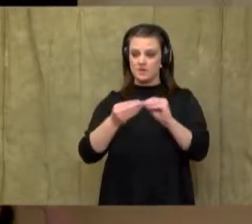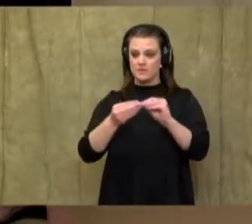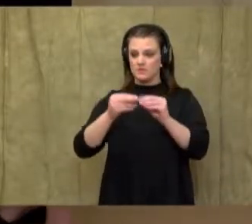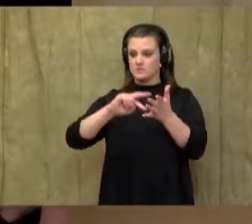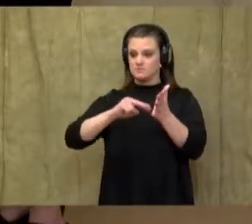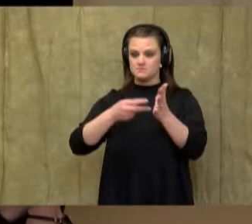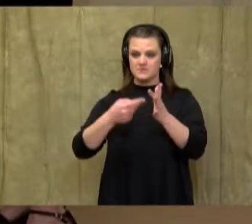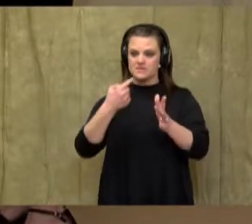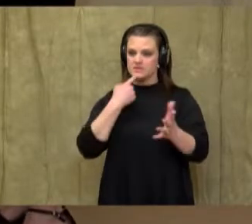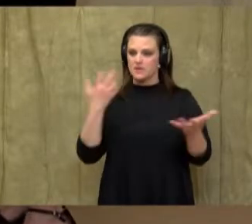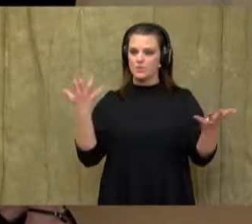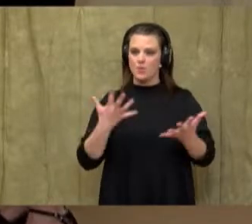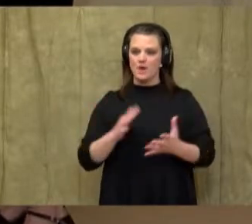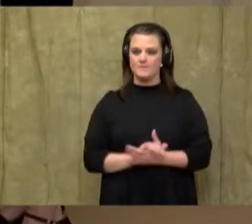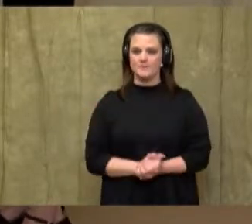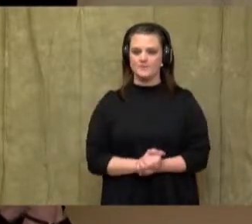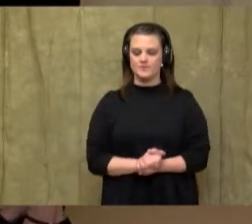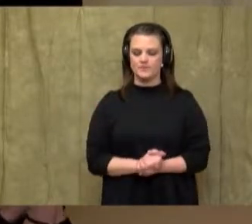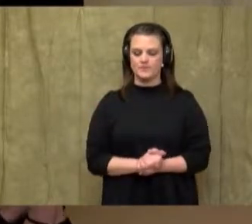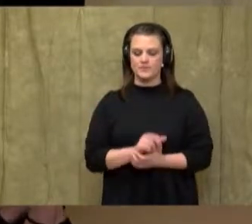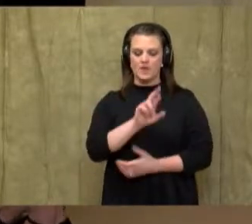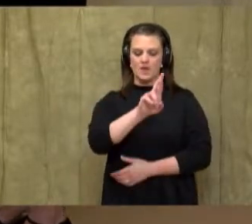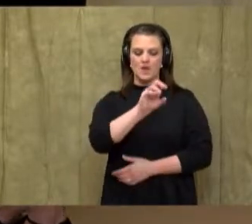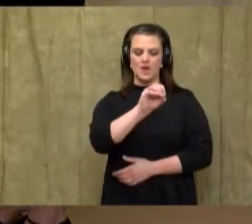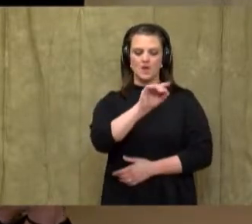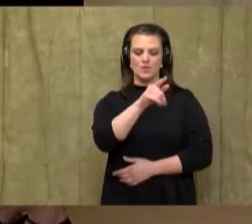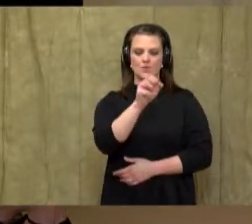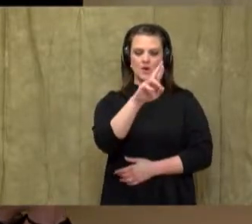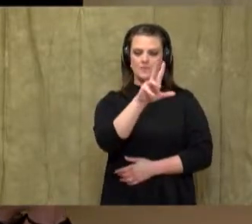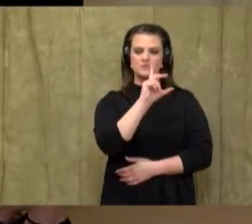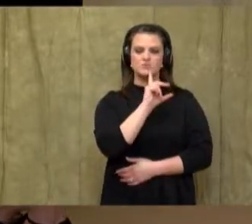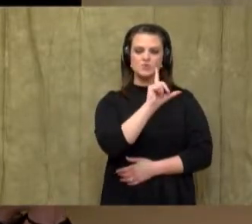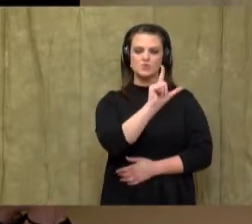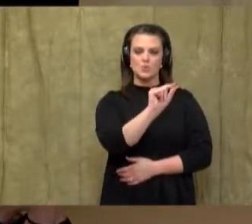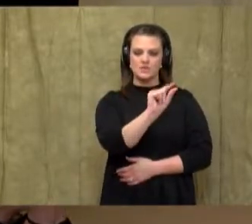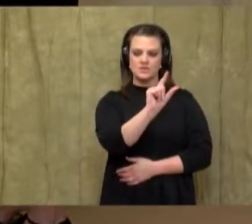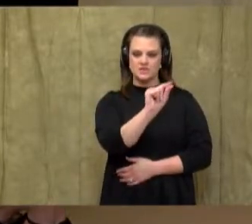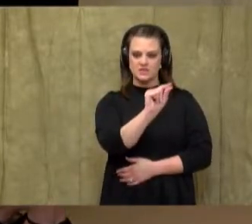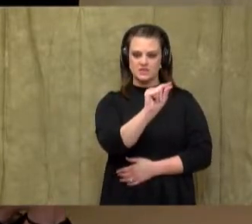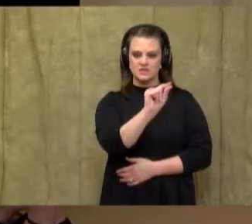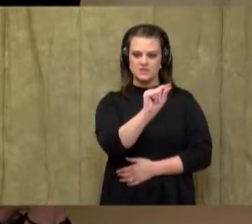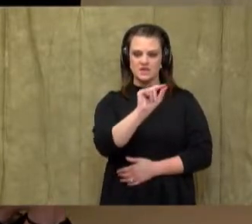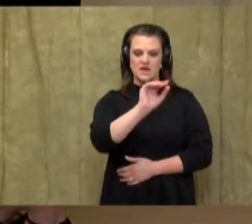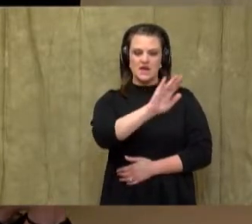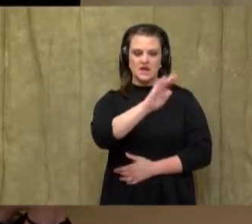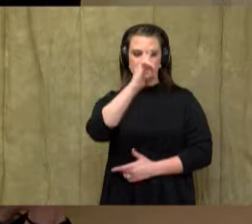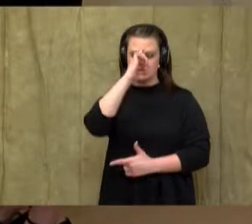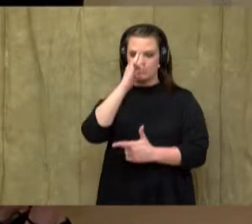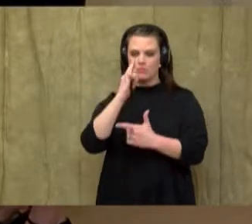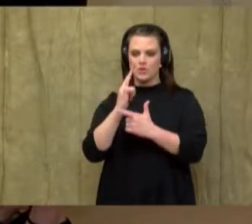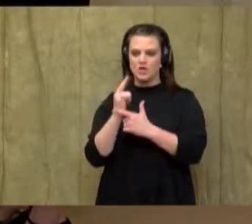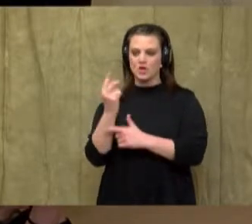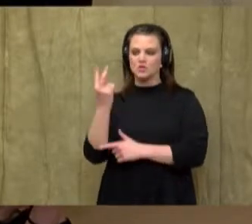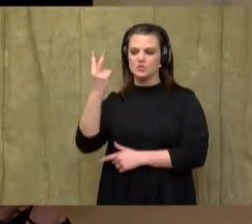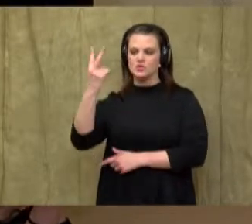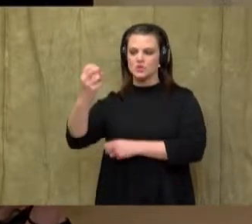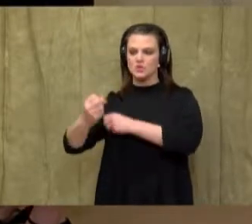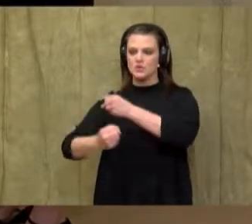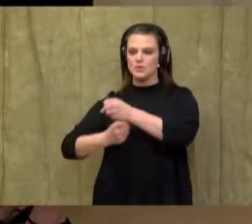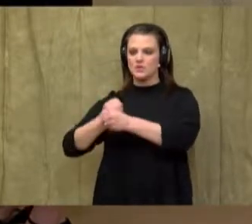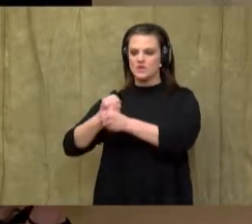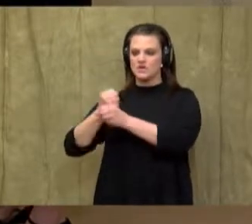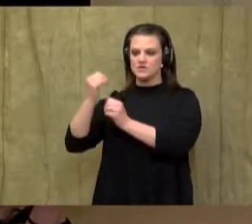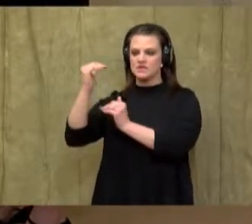say. Robert is 20 years old. His brother is 2 years less